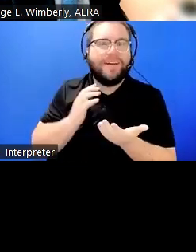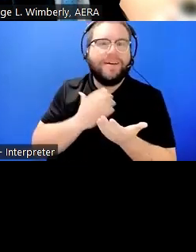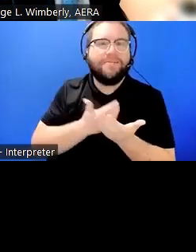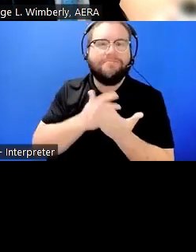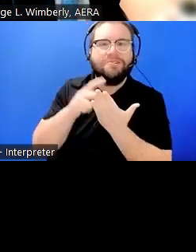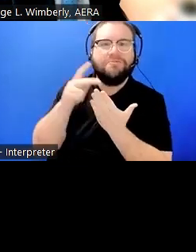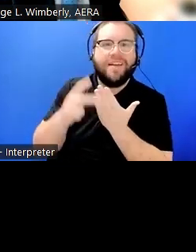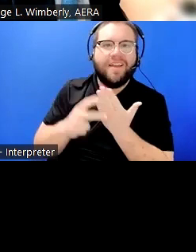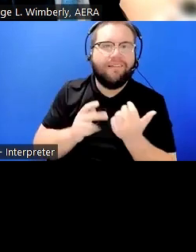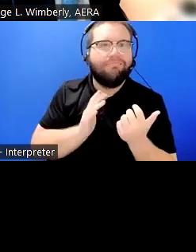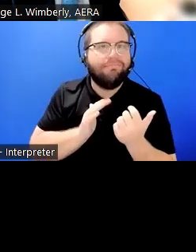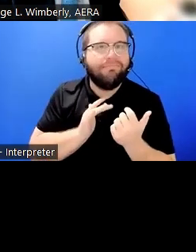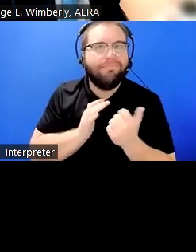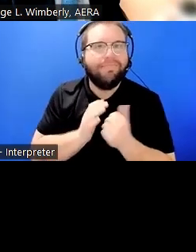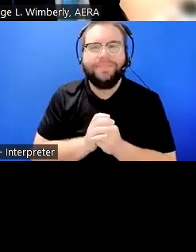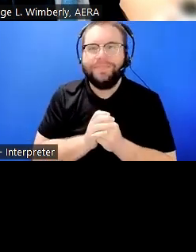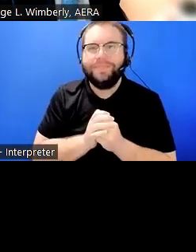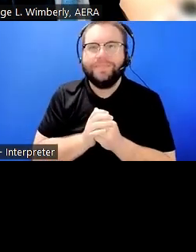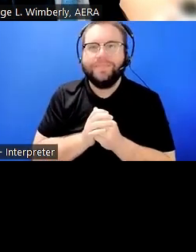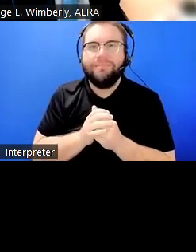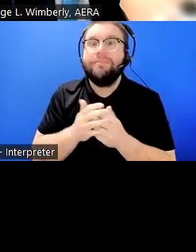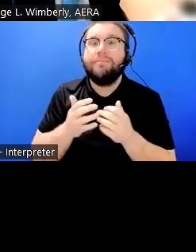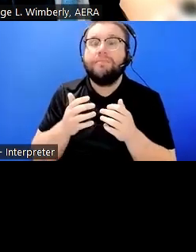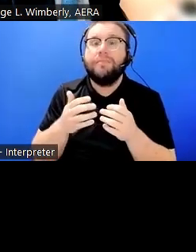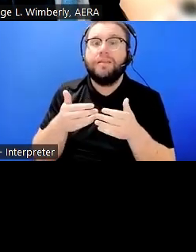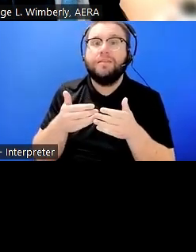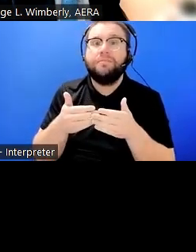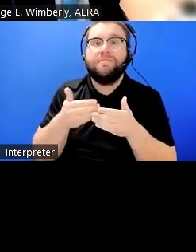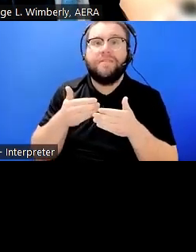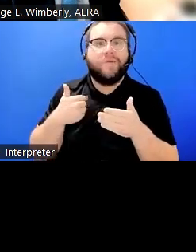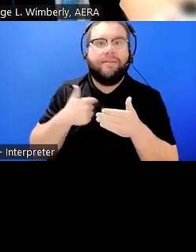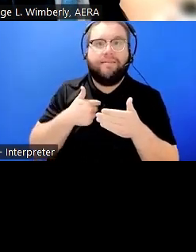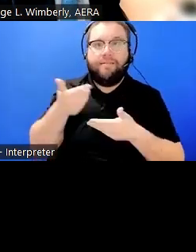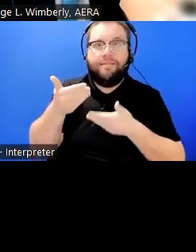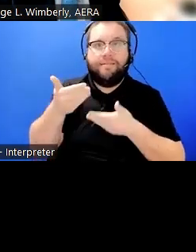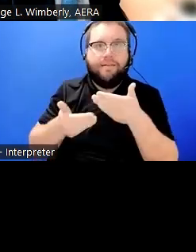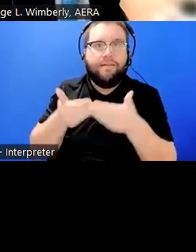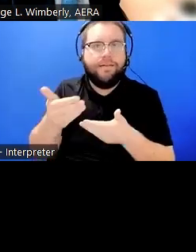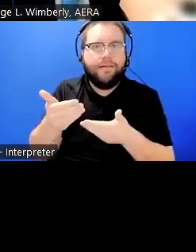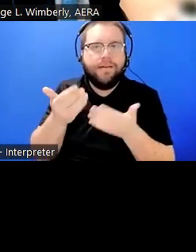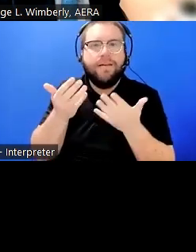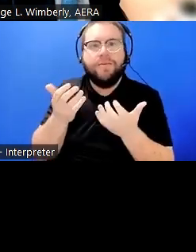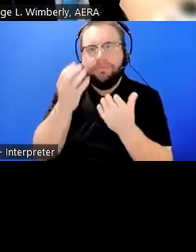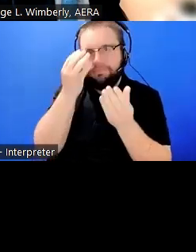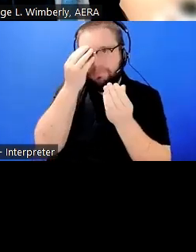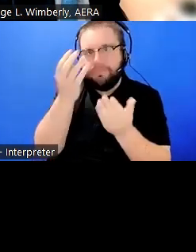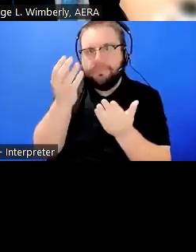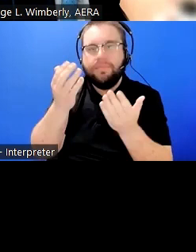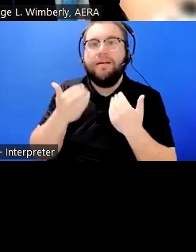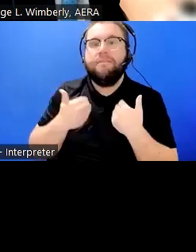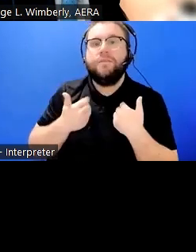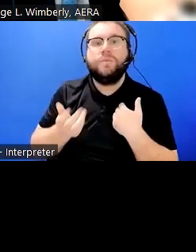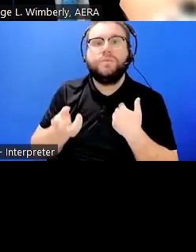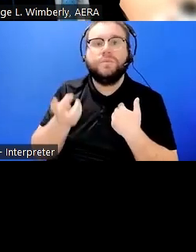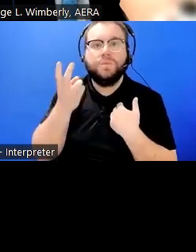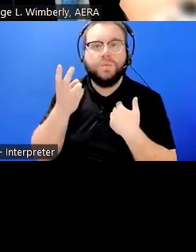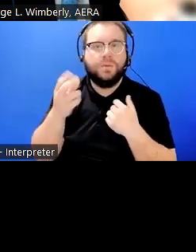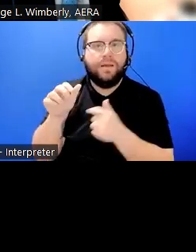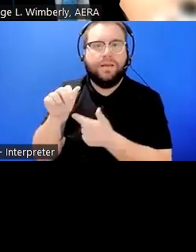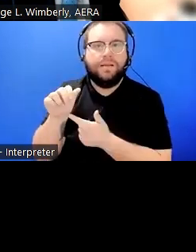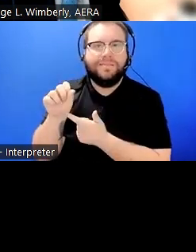started here today, I want to draw your attention to that we have two interpreters here today who are